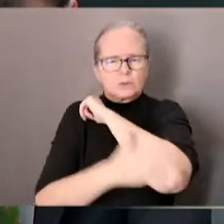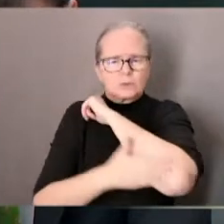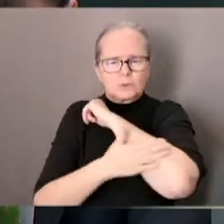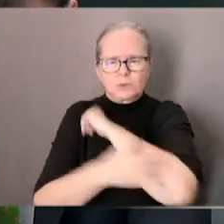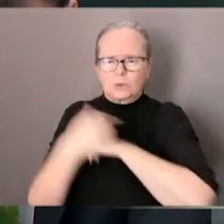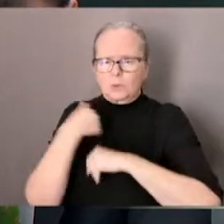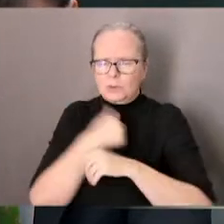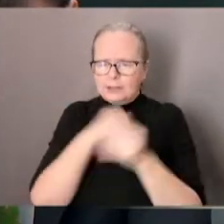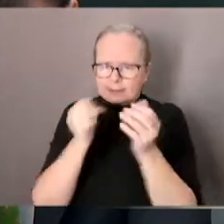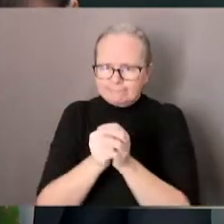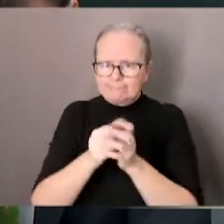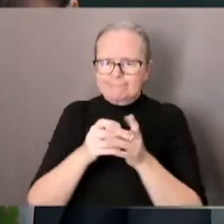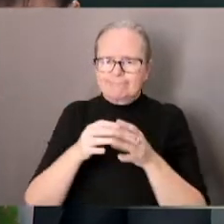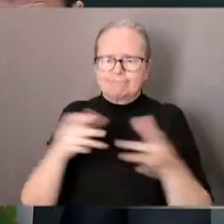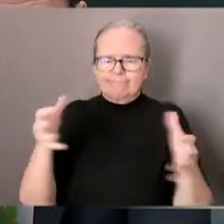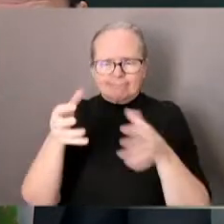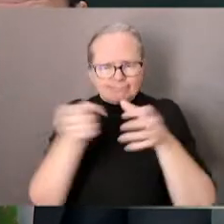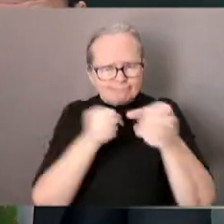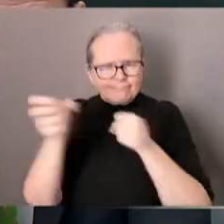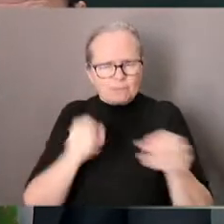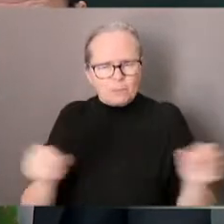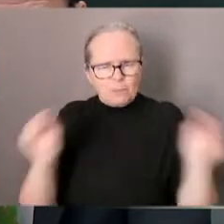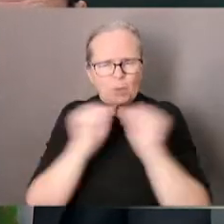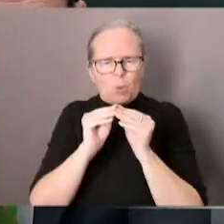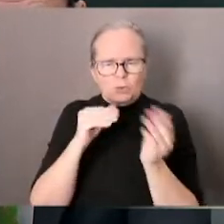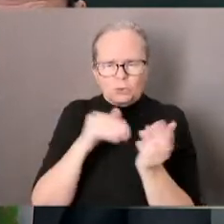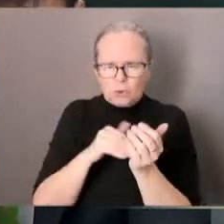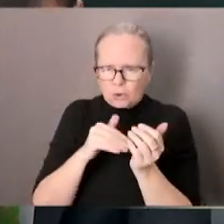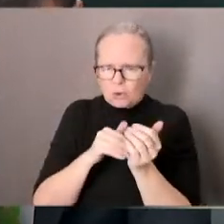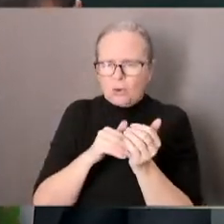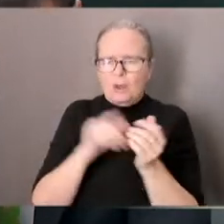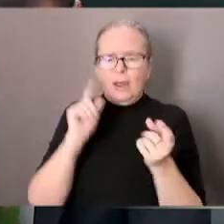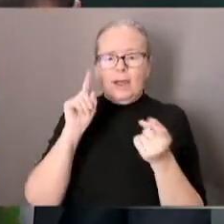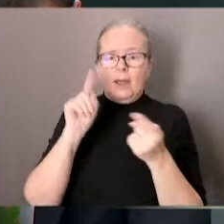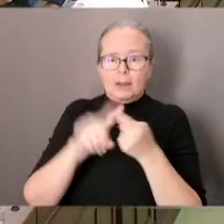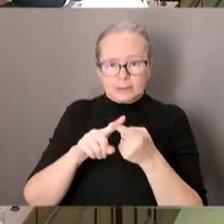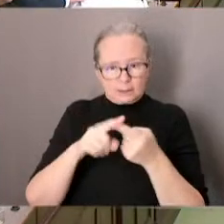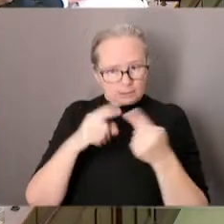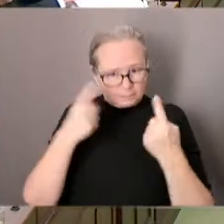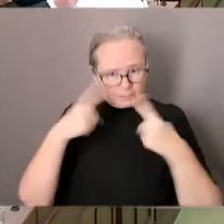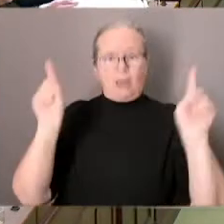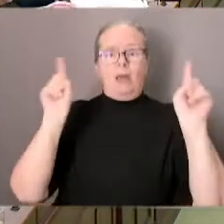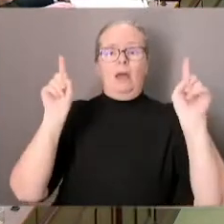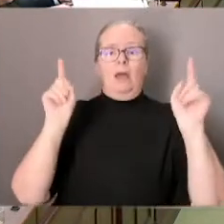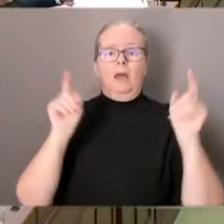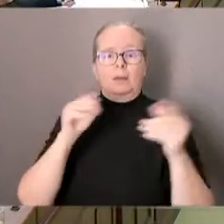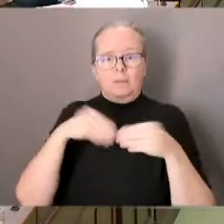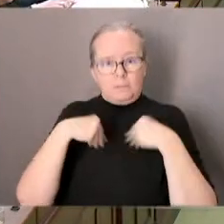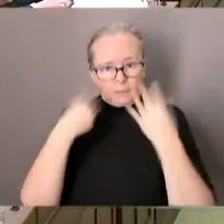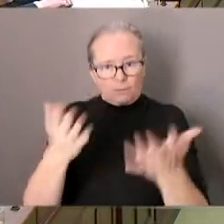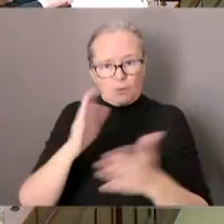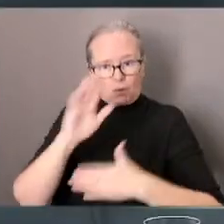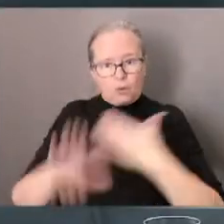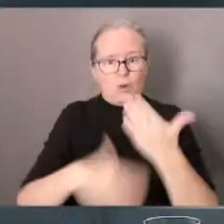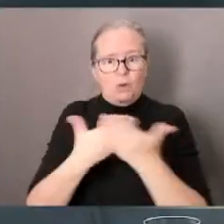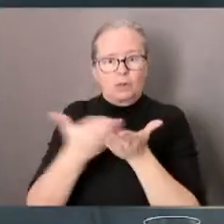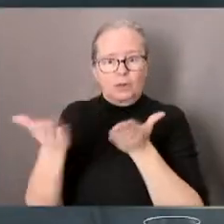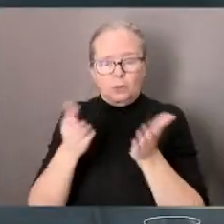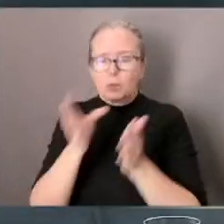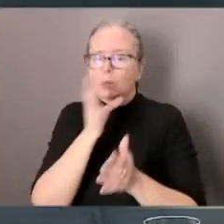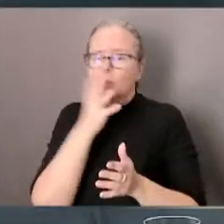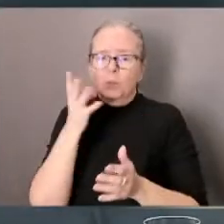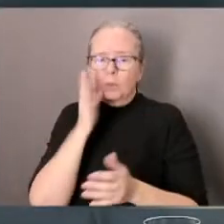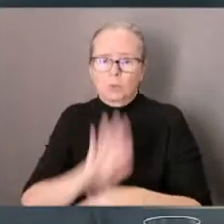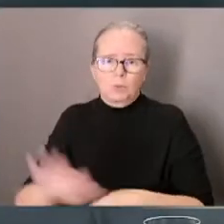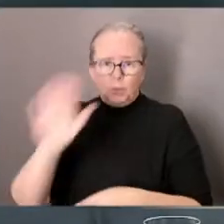work until we can get all the Staffing we need to provide the services particularly in rural areas honorable member Mr Speaker given that